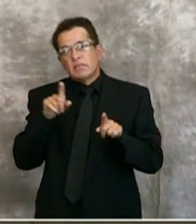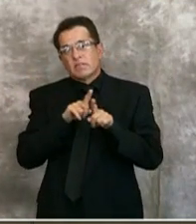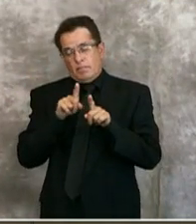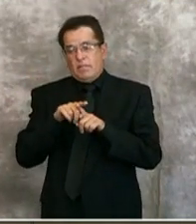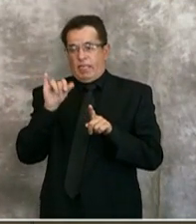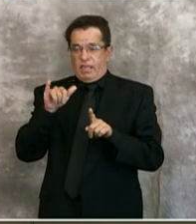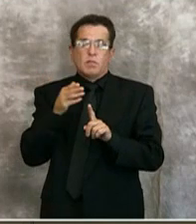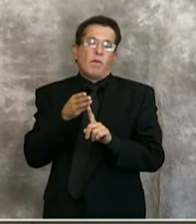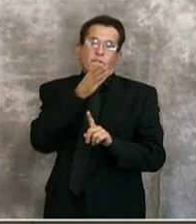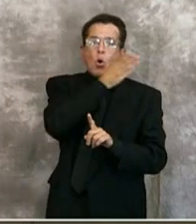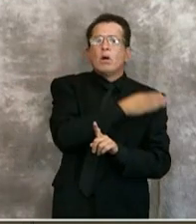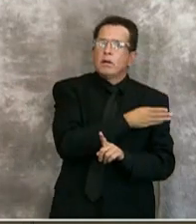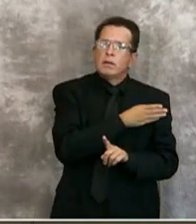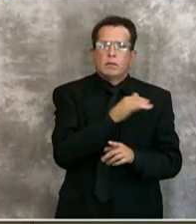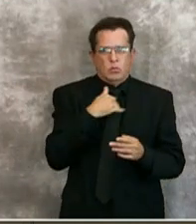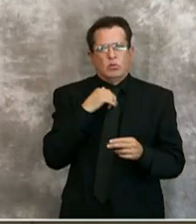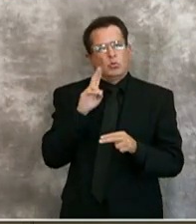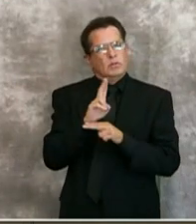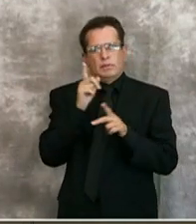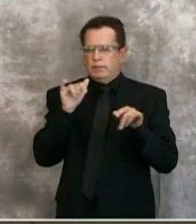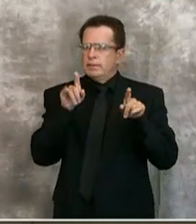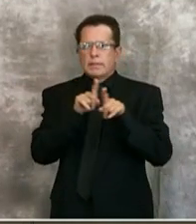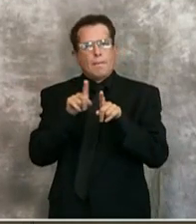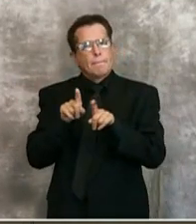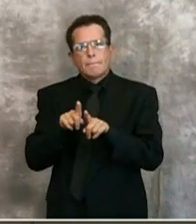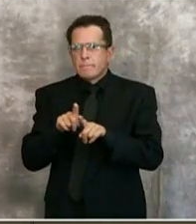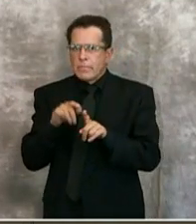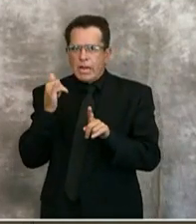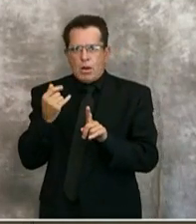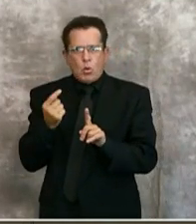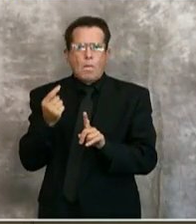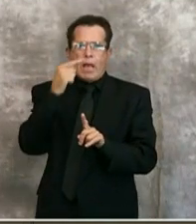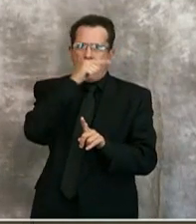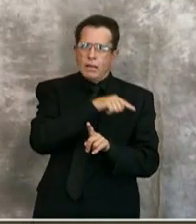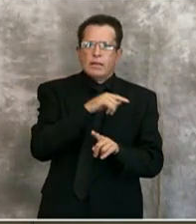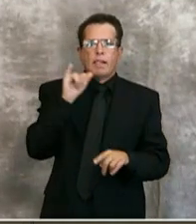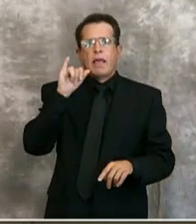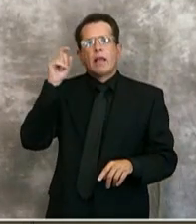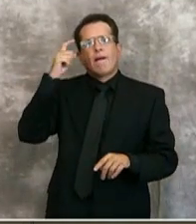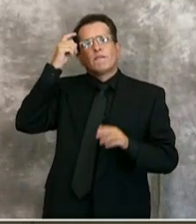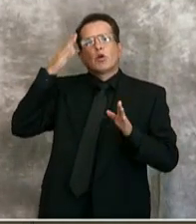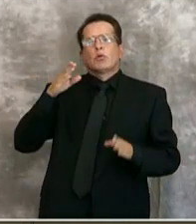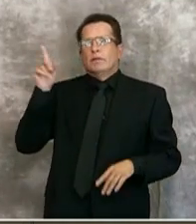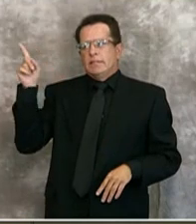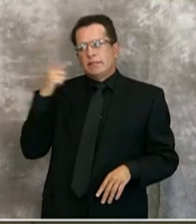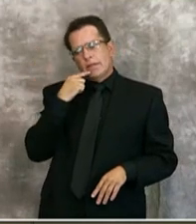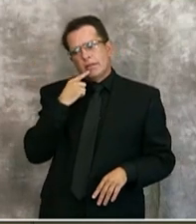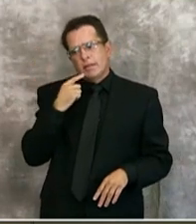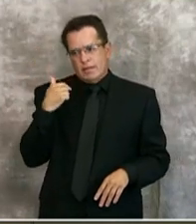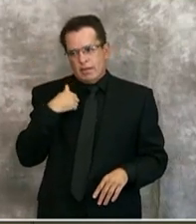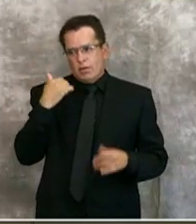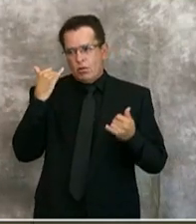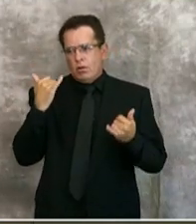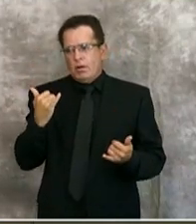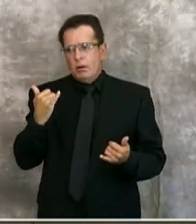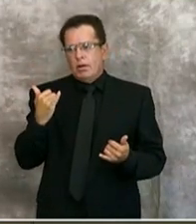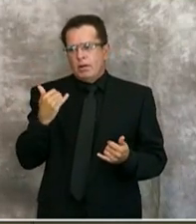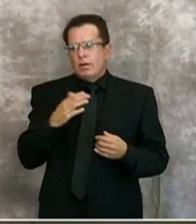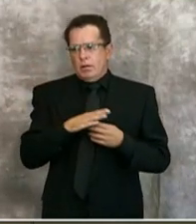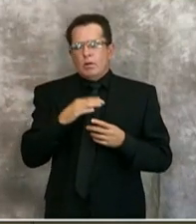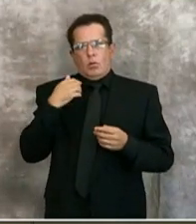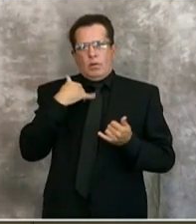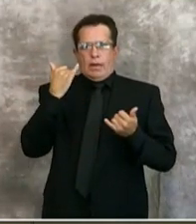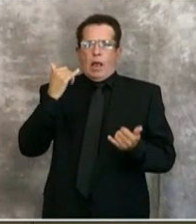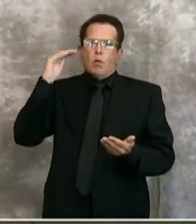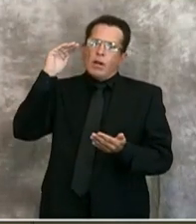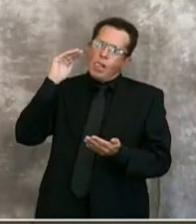was a practice that was previously in place. So we are going back, or as the governor likes to say, we are lowering the dimmer switch,